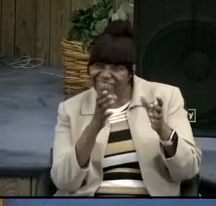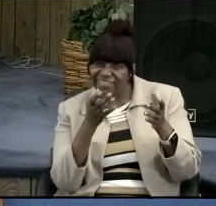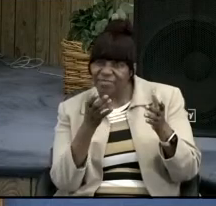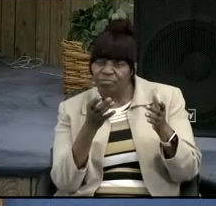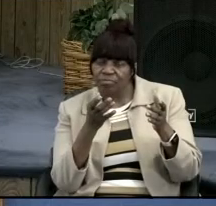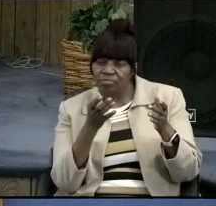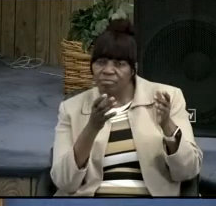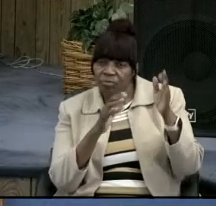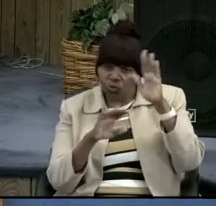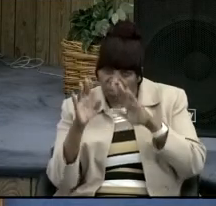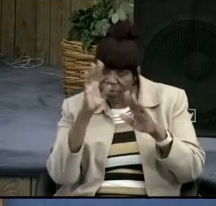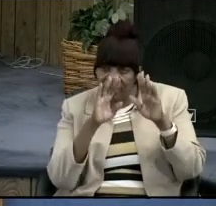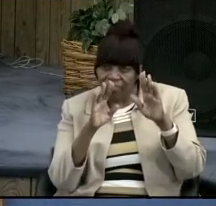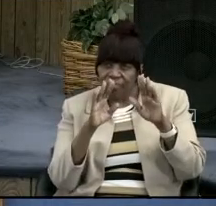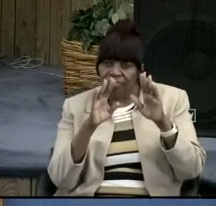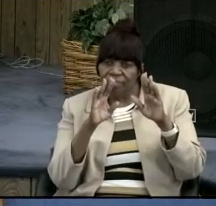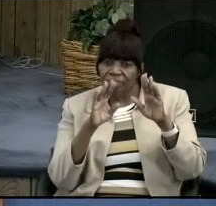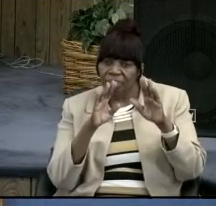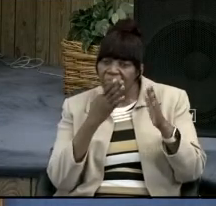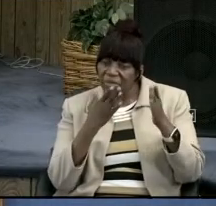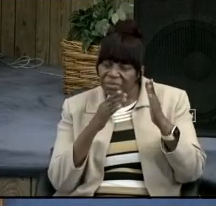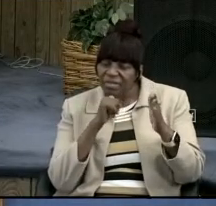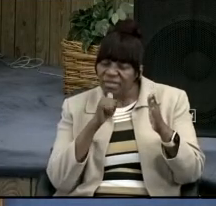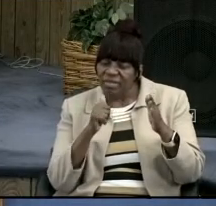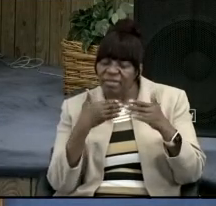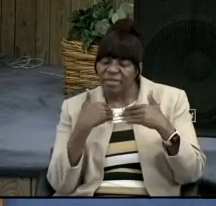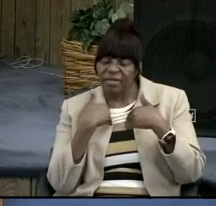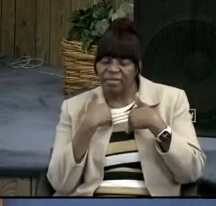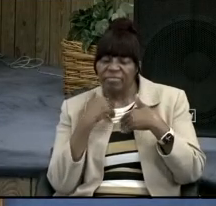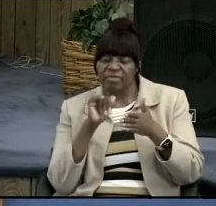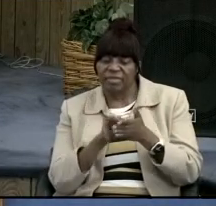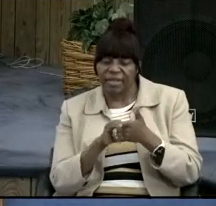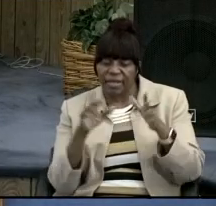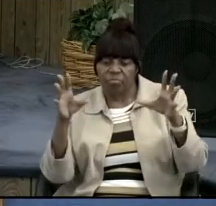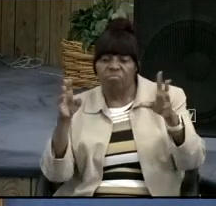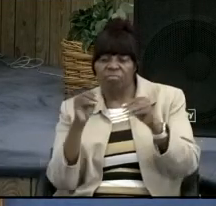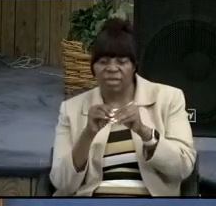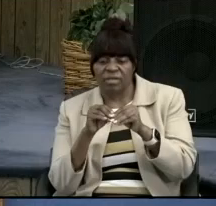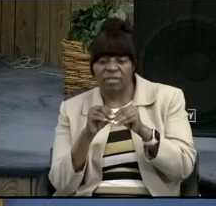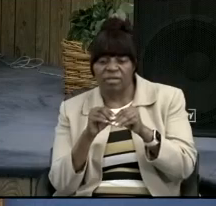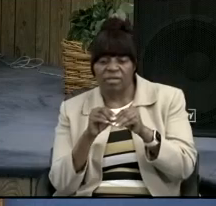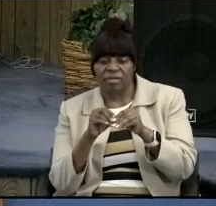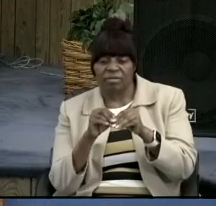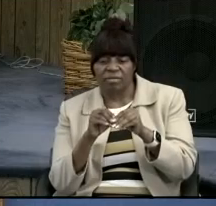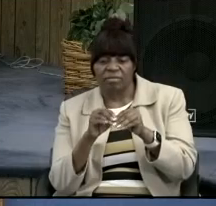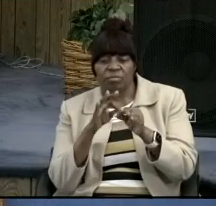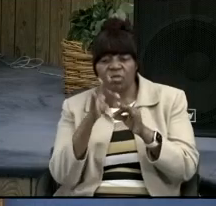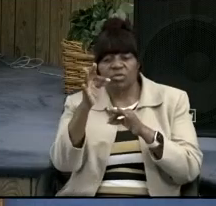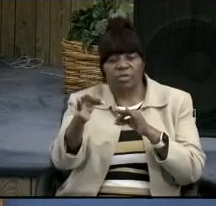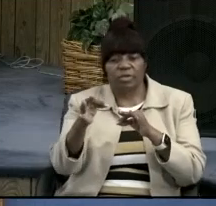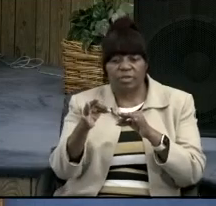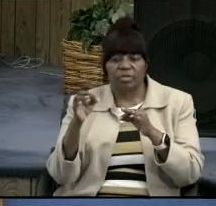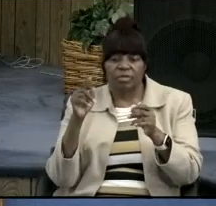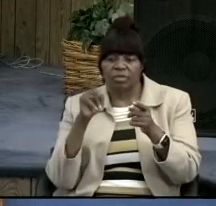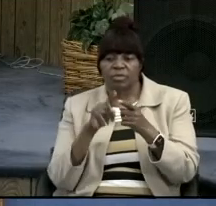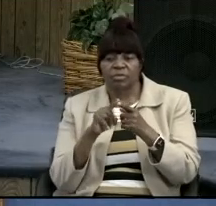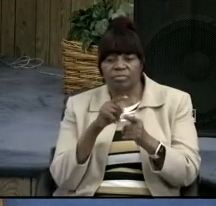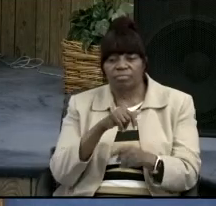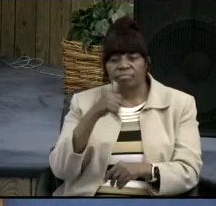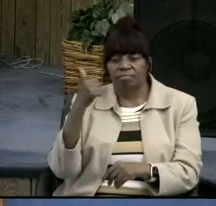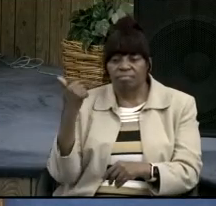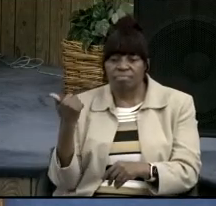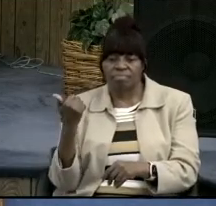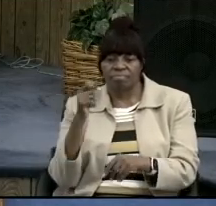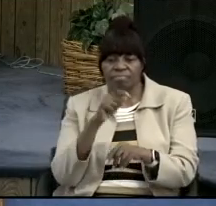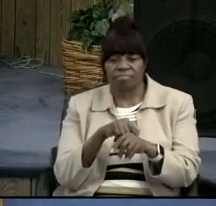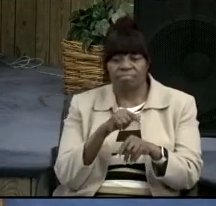to be trouble, I suggest that we postpone that to another time. All right, I'm going to turn the service back over